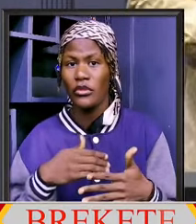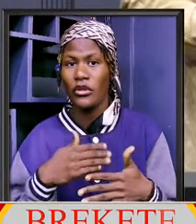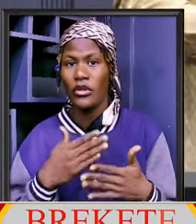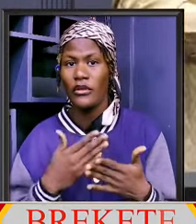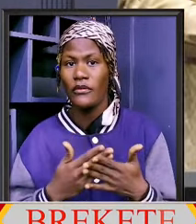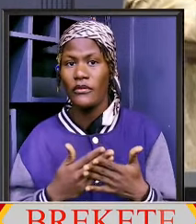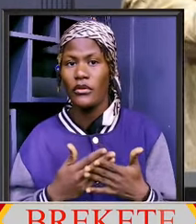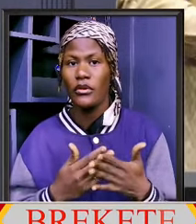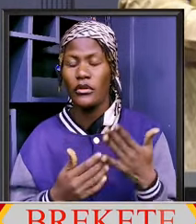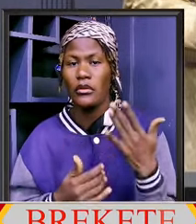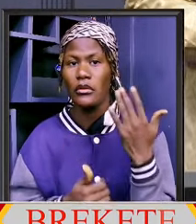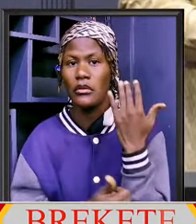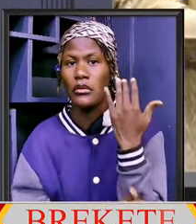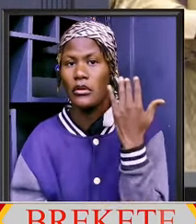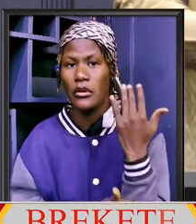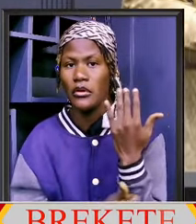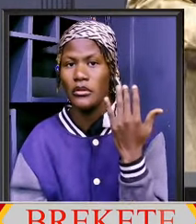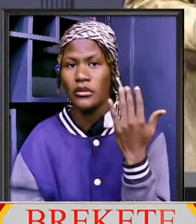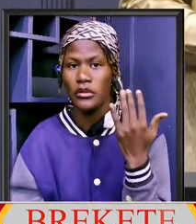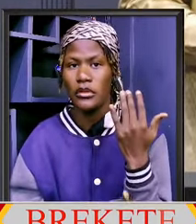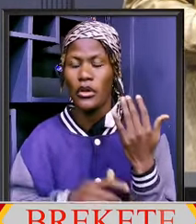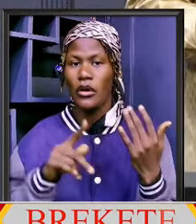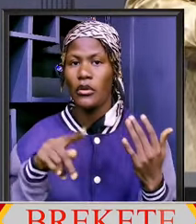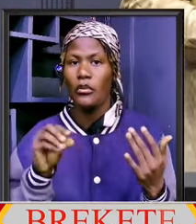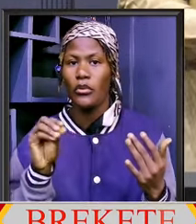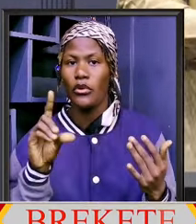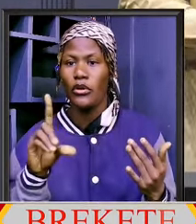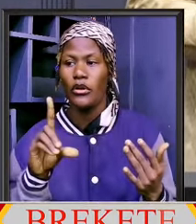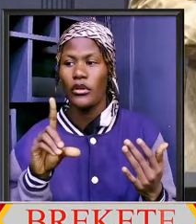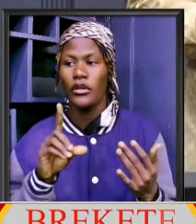The policy of any custom for any country.